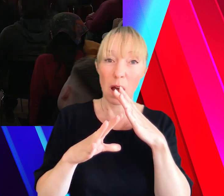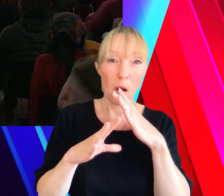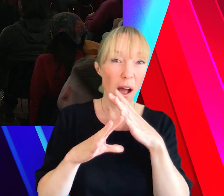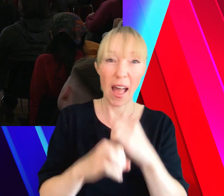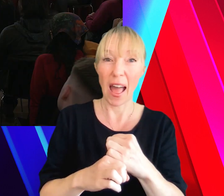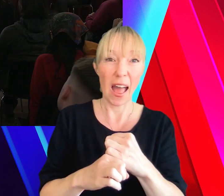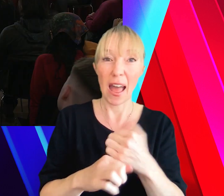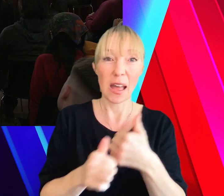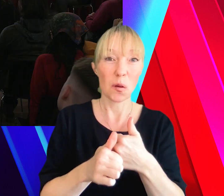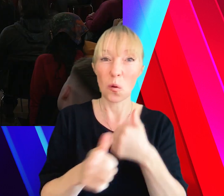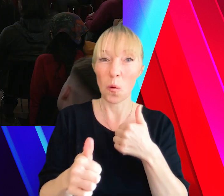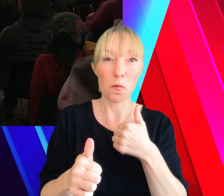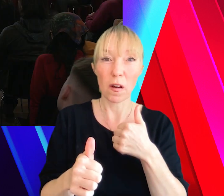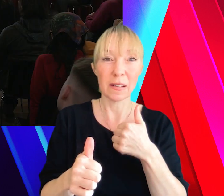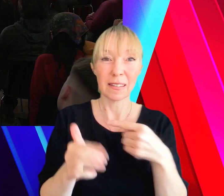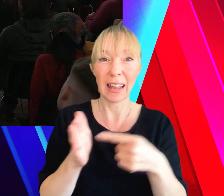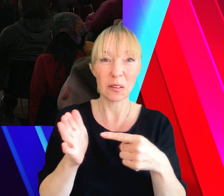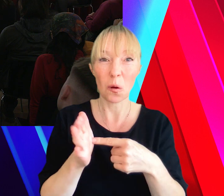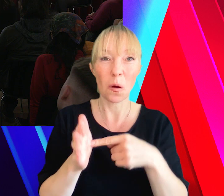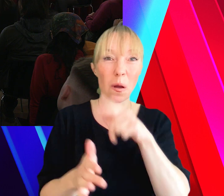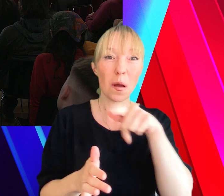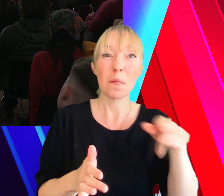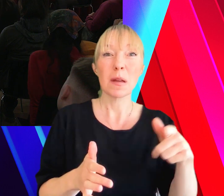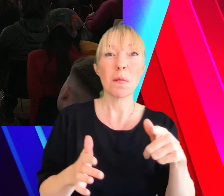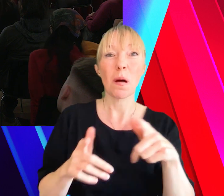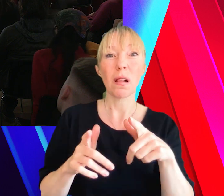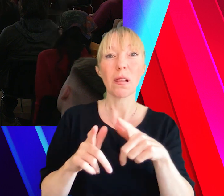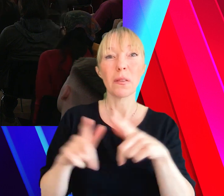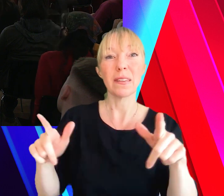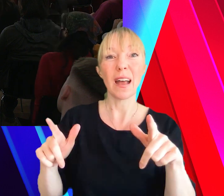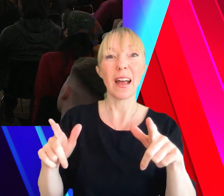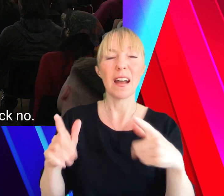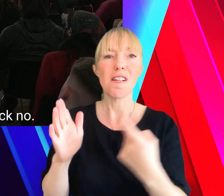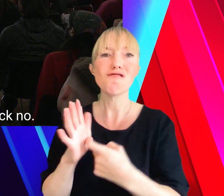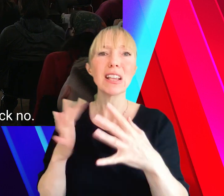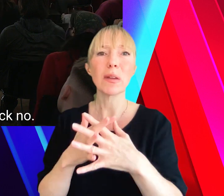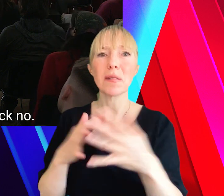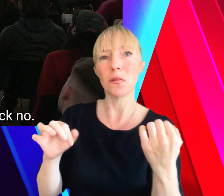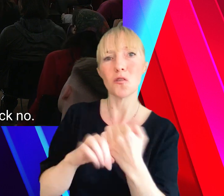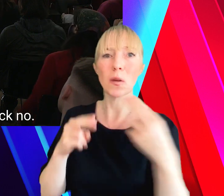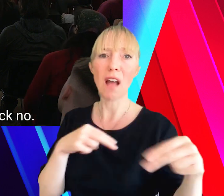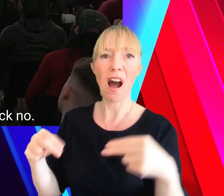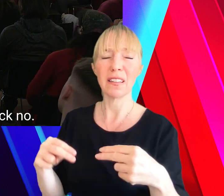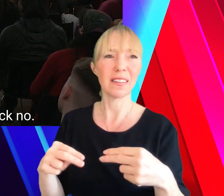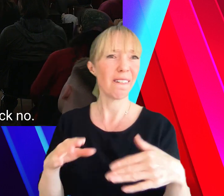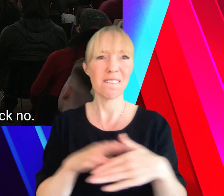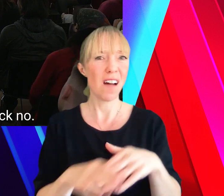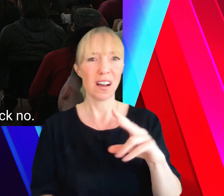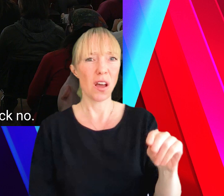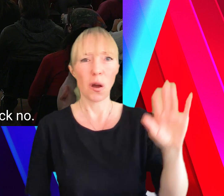I can't lie, I hate corporate like TikToks when it's like people on set, like, you know, Reese Witherspoon, do a dance. It's like,